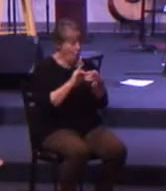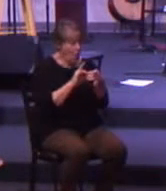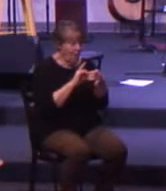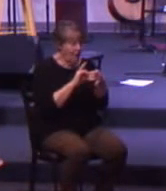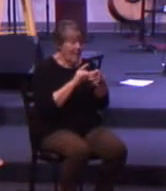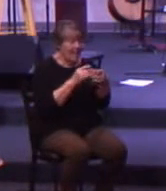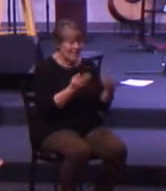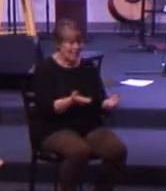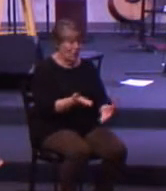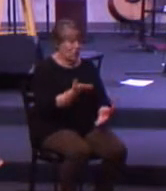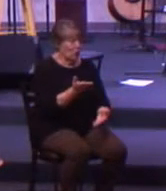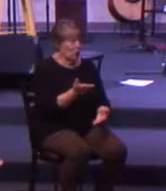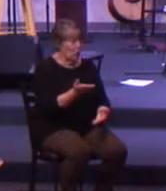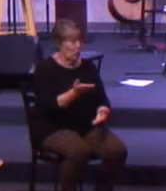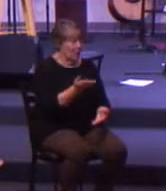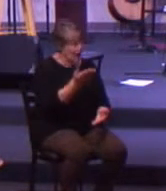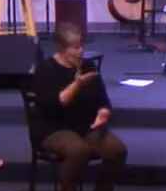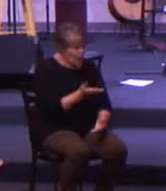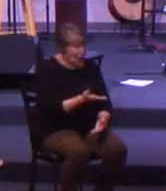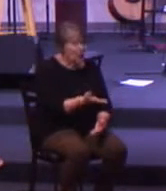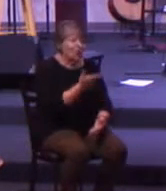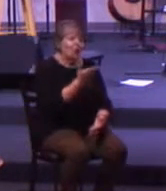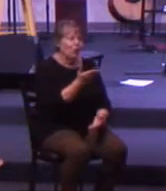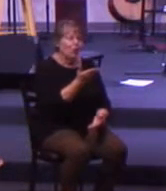You are present for every bad decision you make.